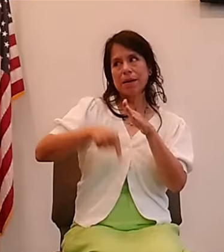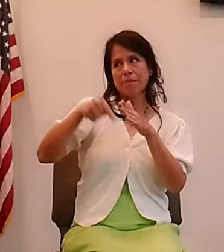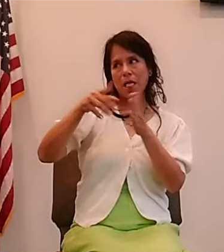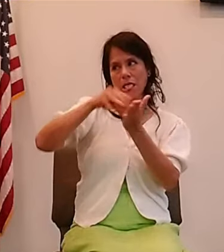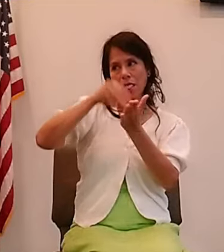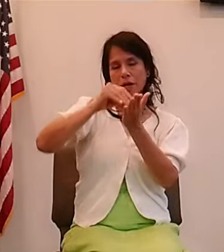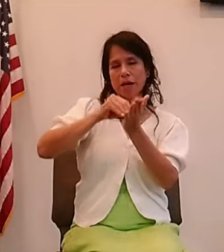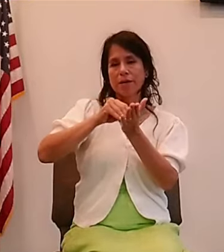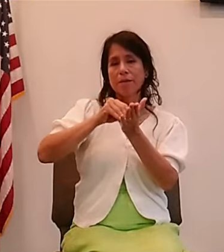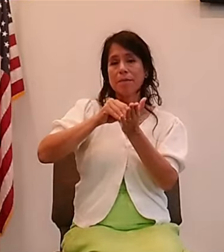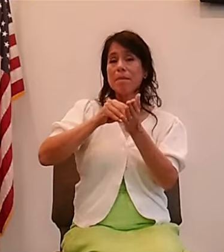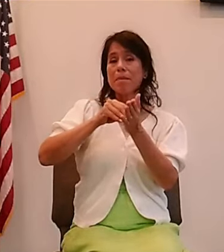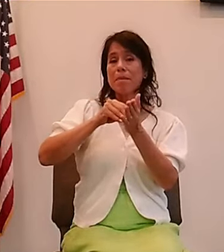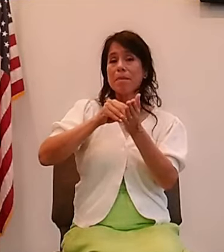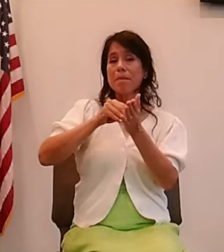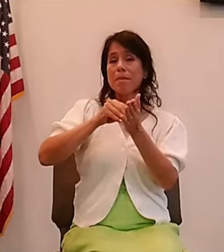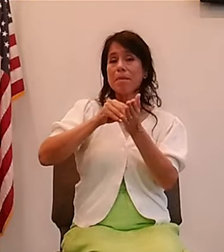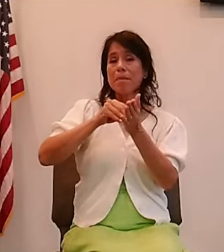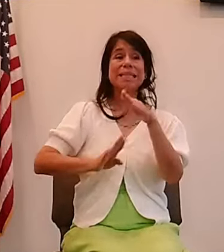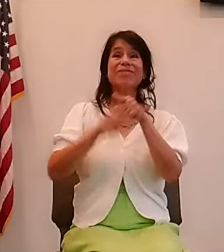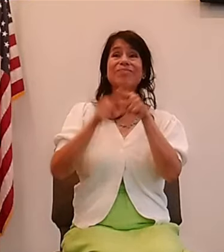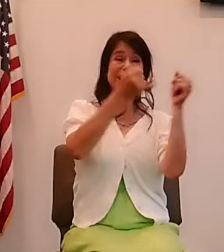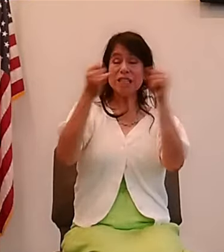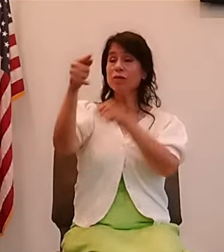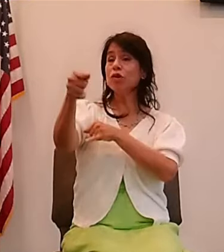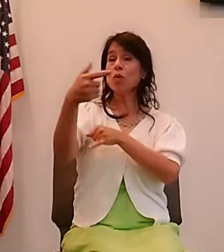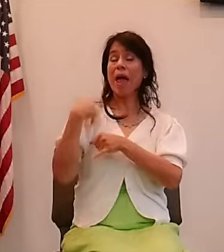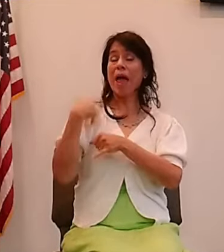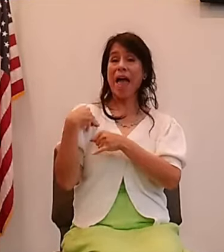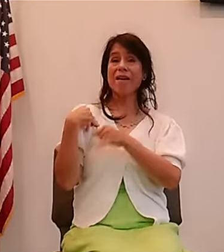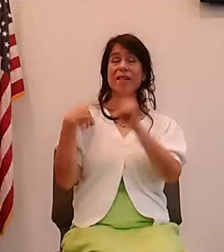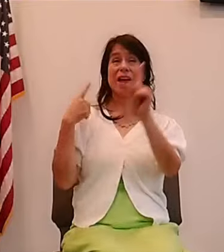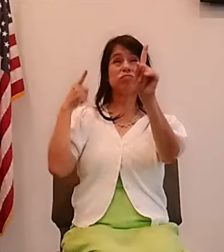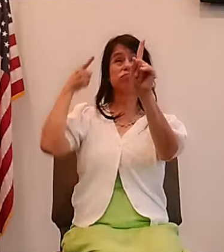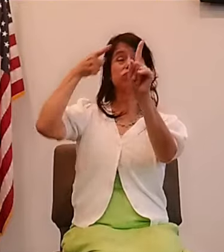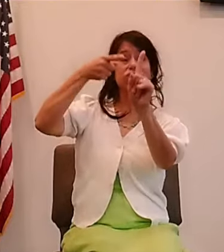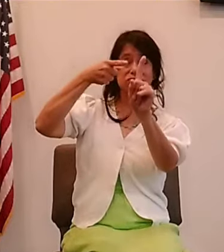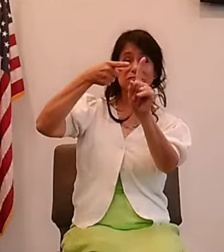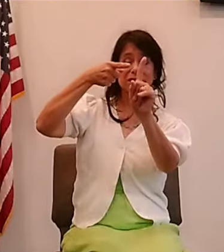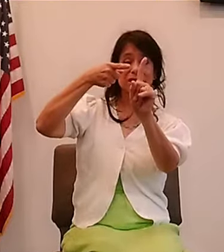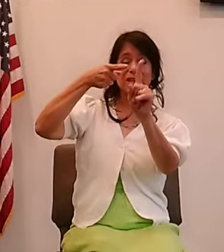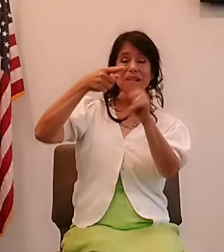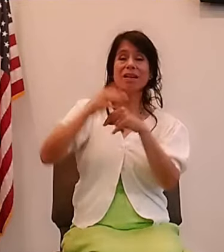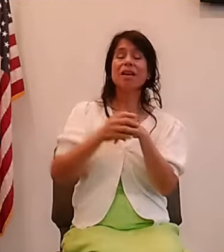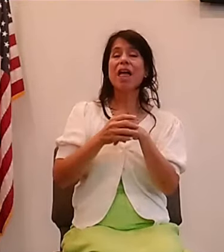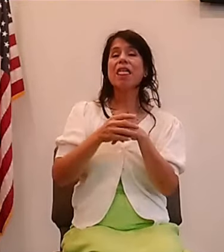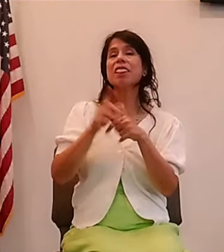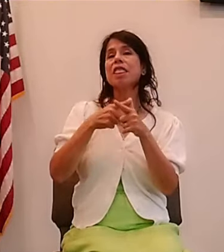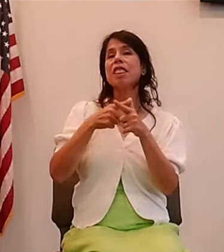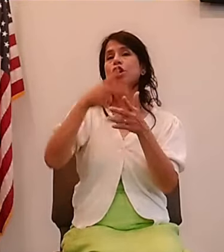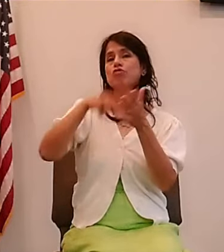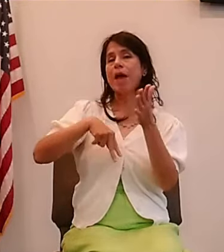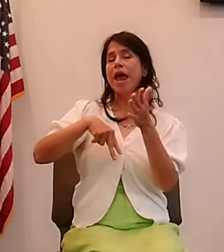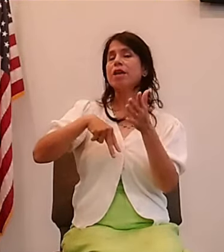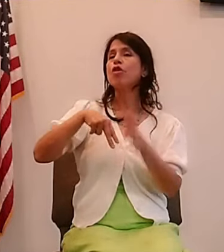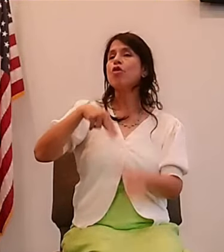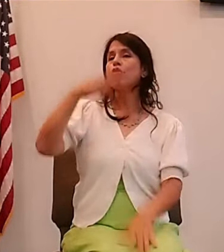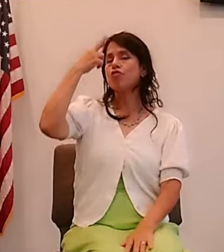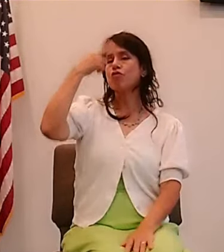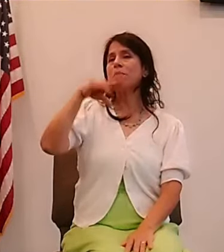that each of us has a destiny, and he read Romans 8, 28 through 30. So he